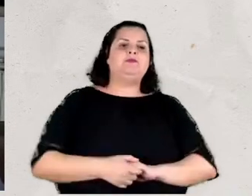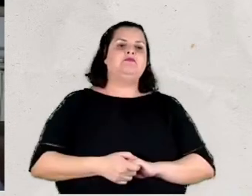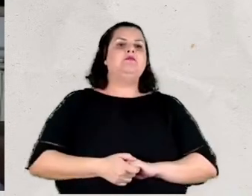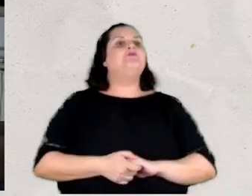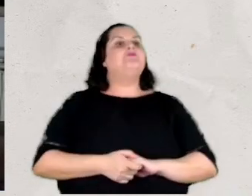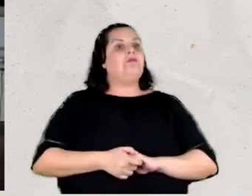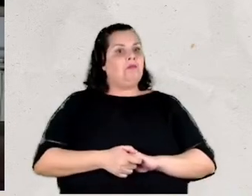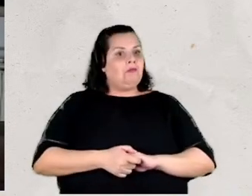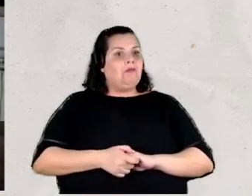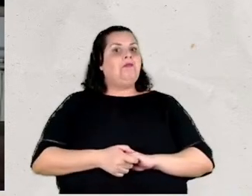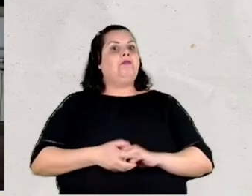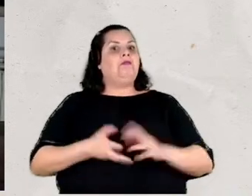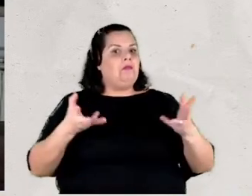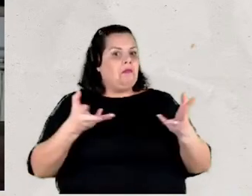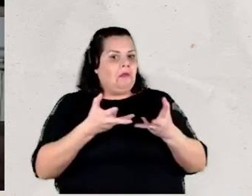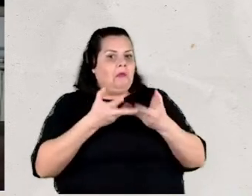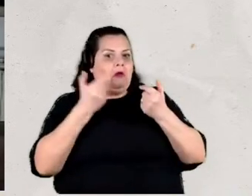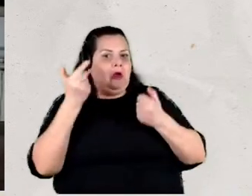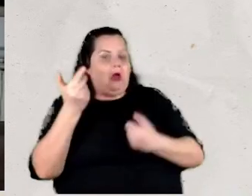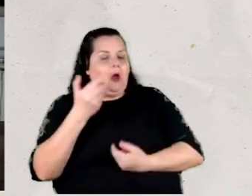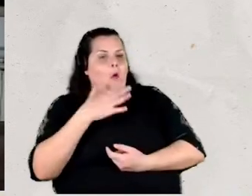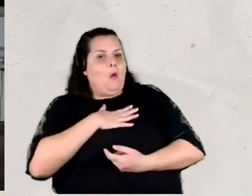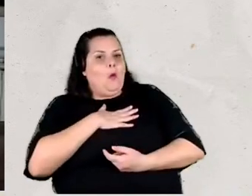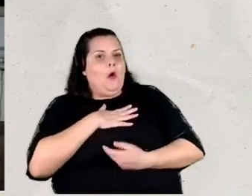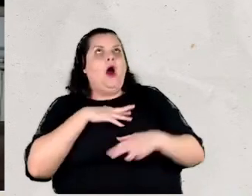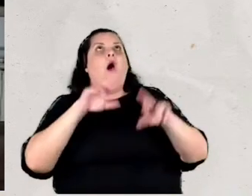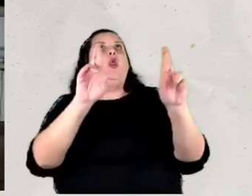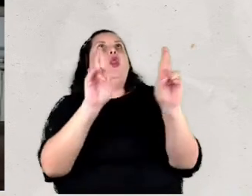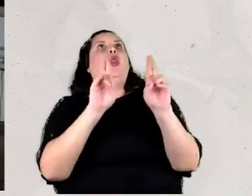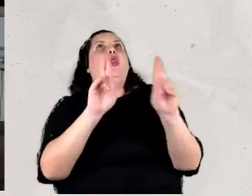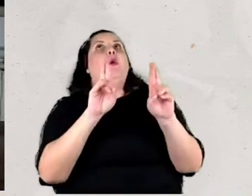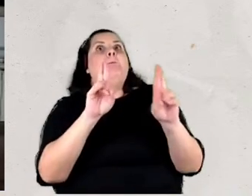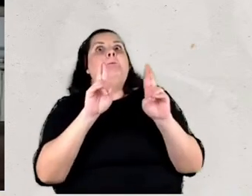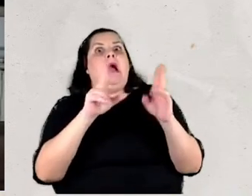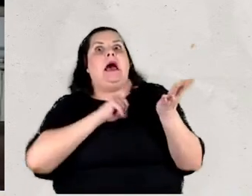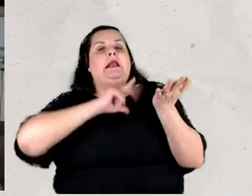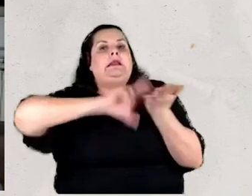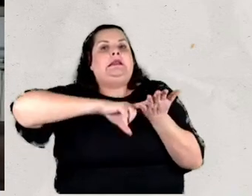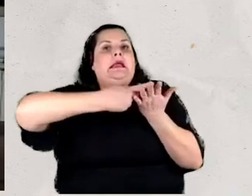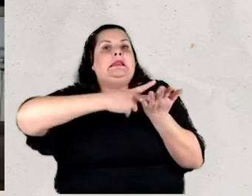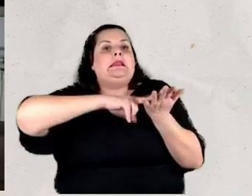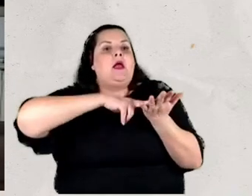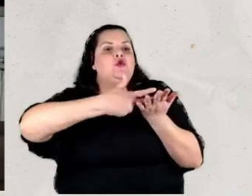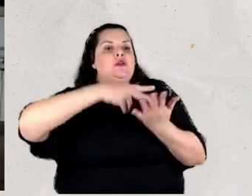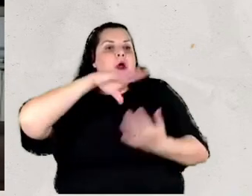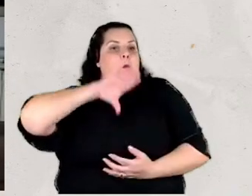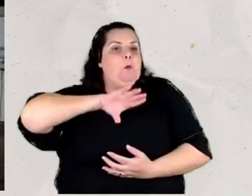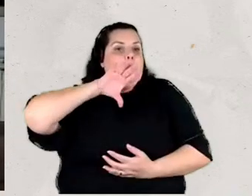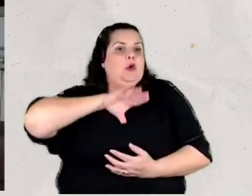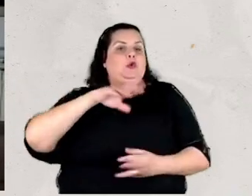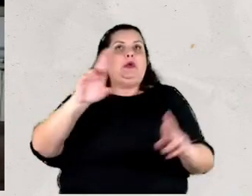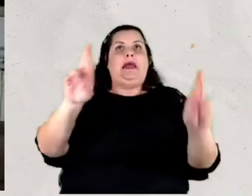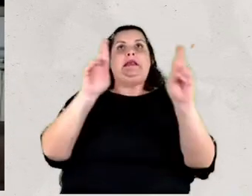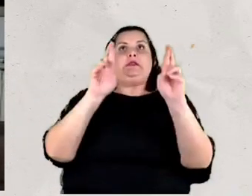be translated into Portuguese. Yeah, we are eager to translate it. We are just waiting for you to finish.